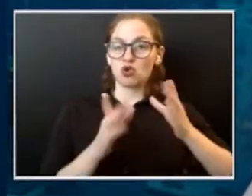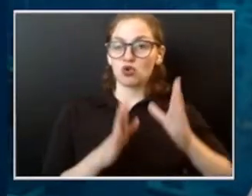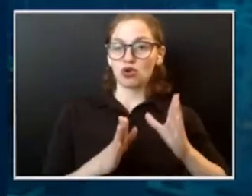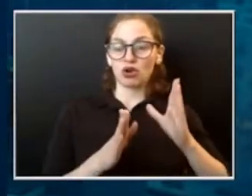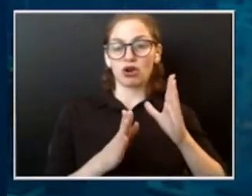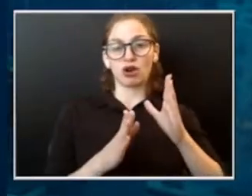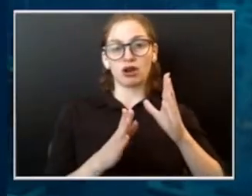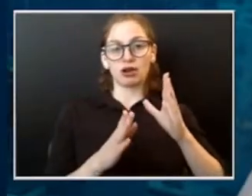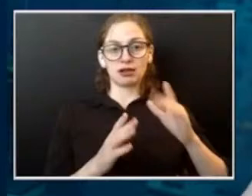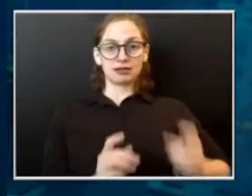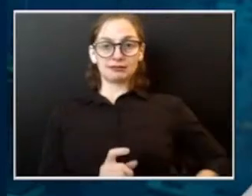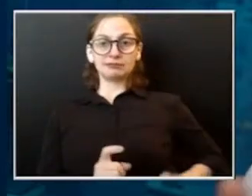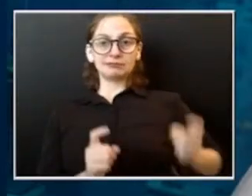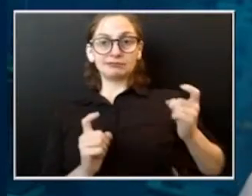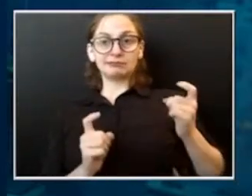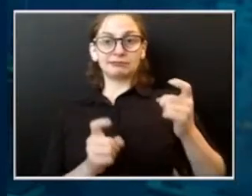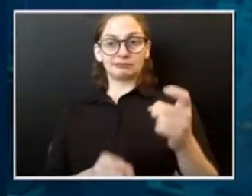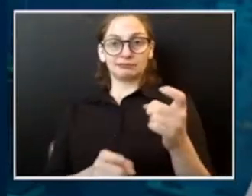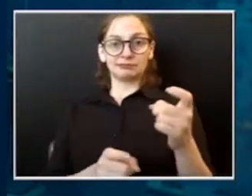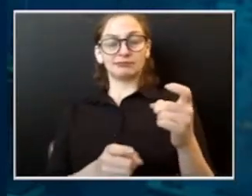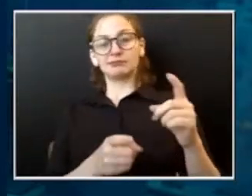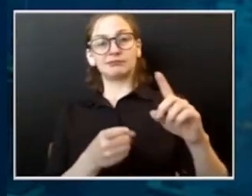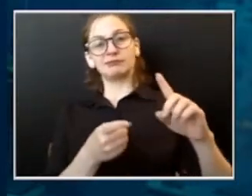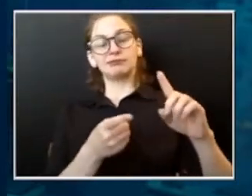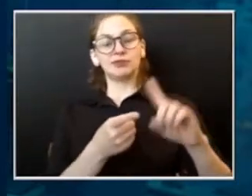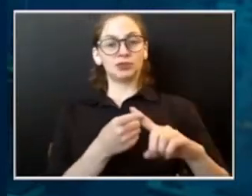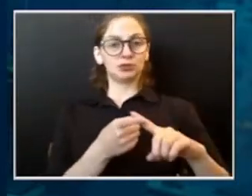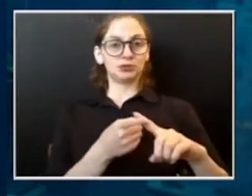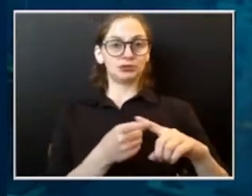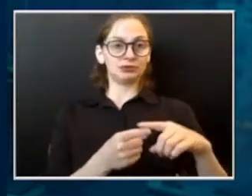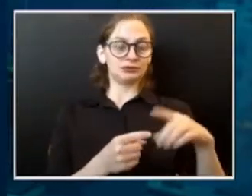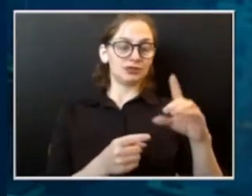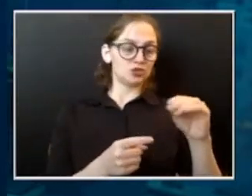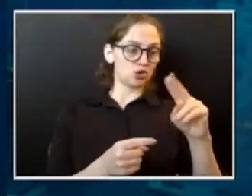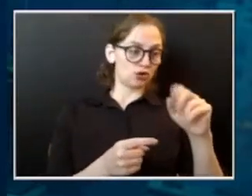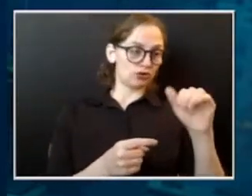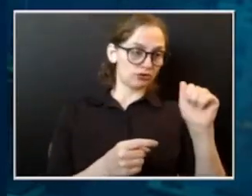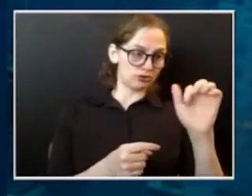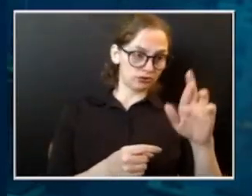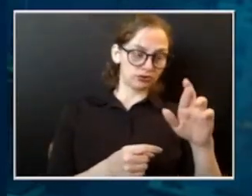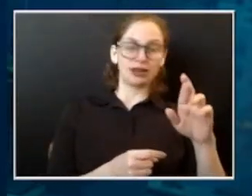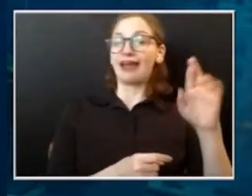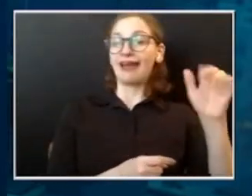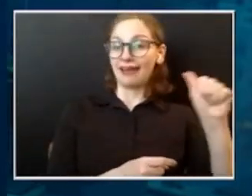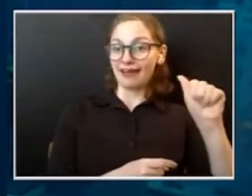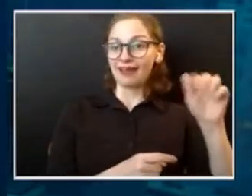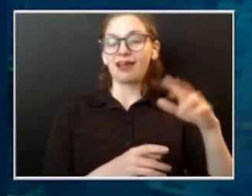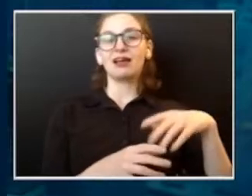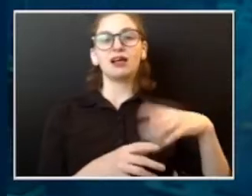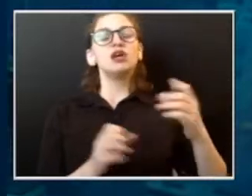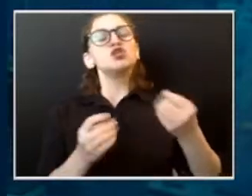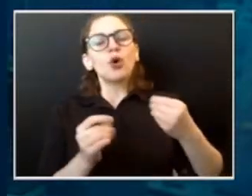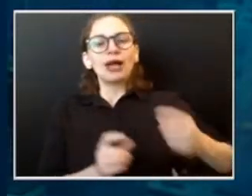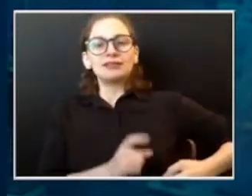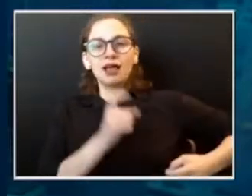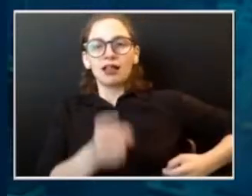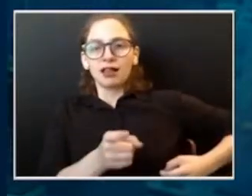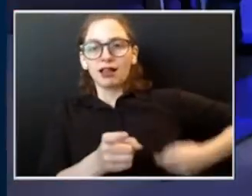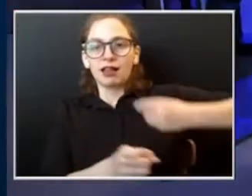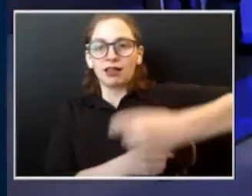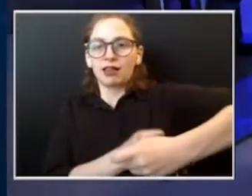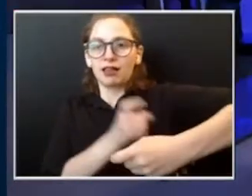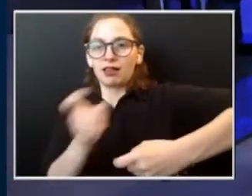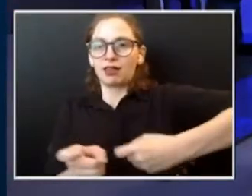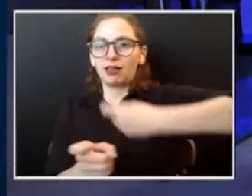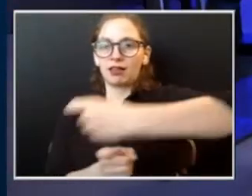A gives to recipient B, and so forth on down the line. And we've actually done a chain here of 10, so 5 donors and 5 recipients. So. And they're